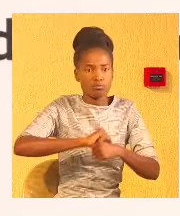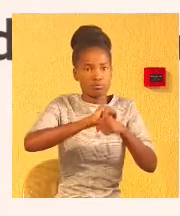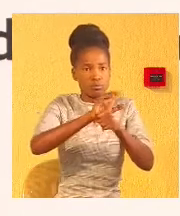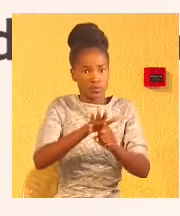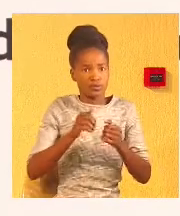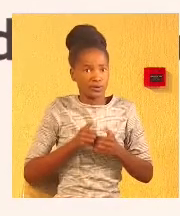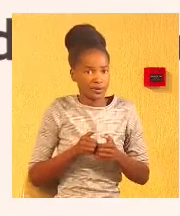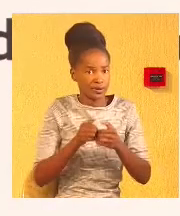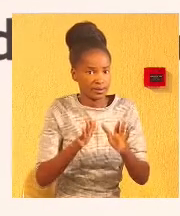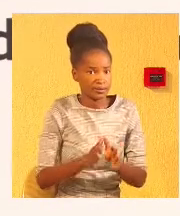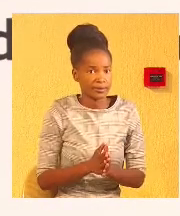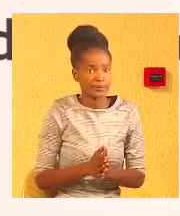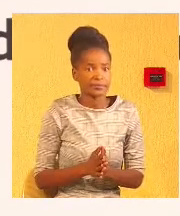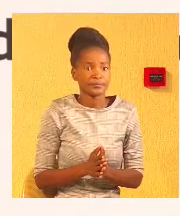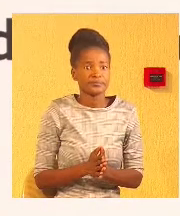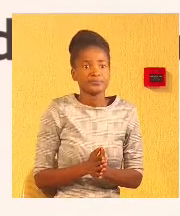COVID-19,